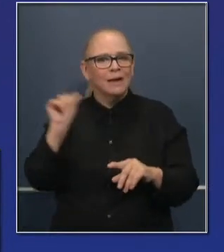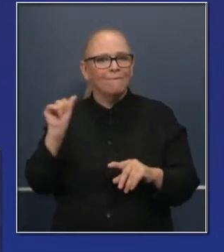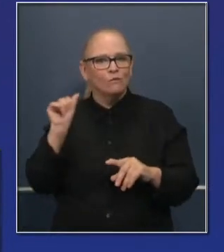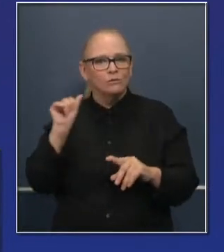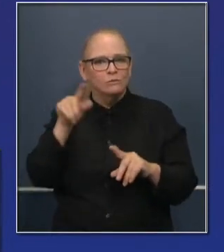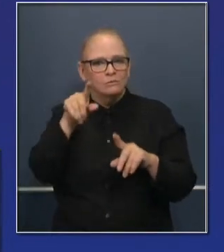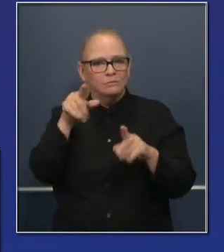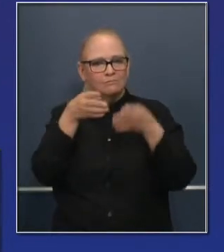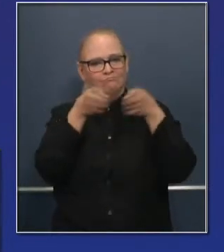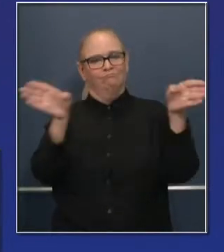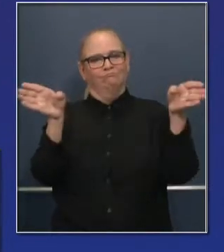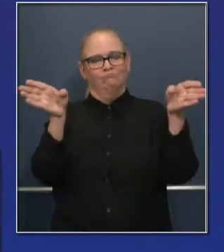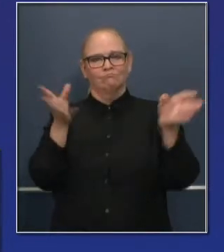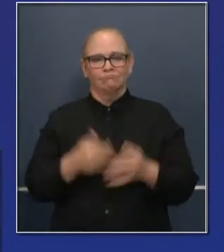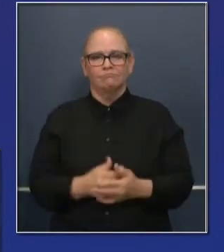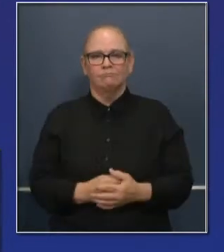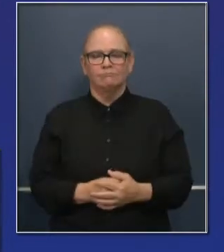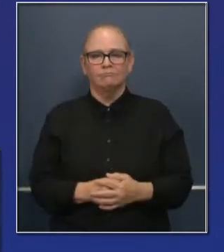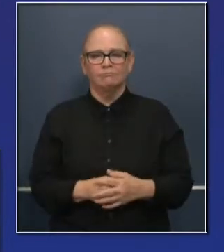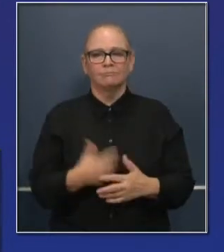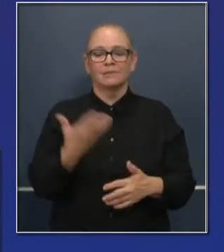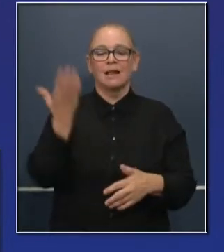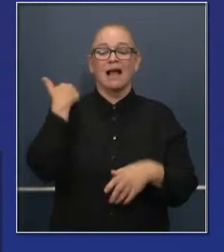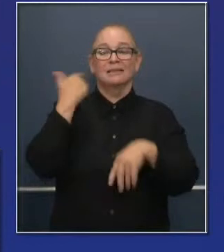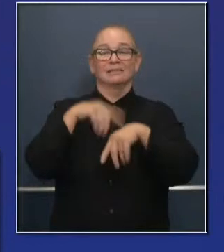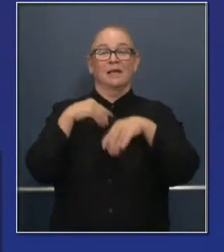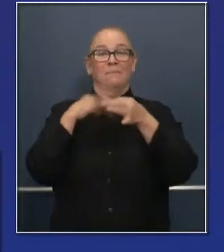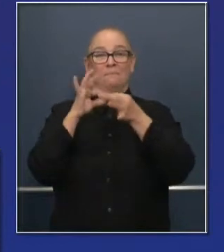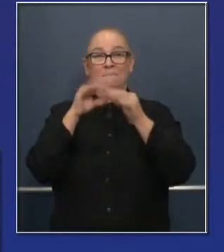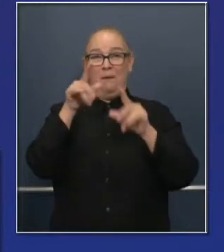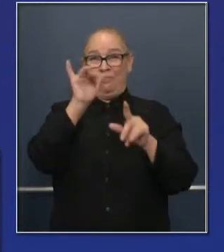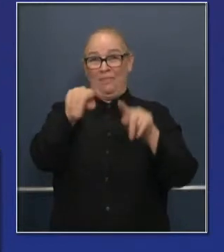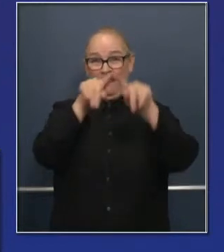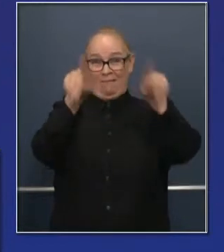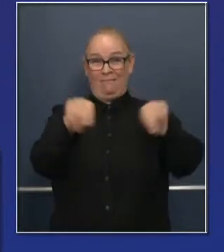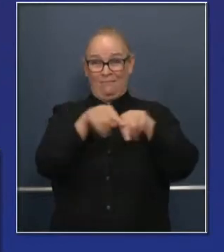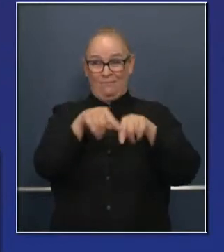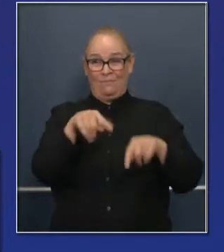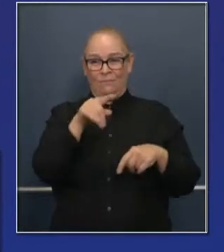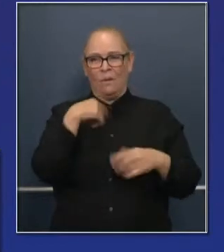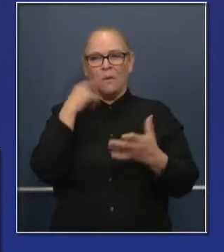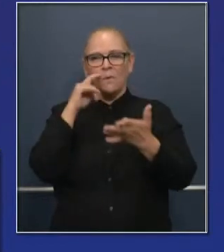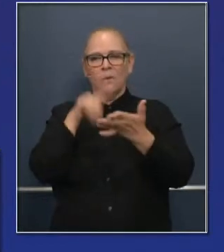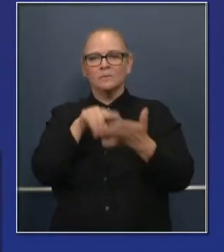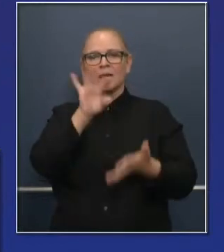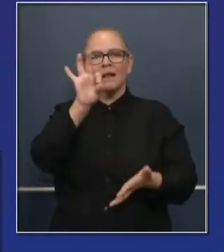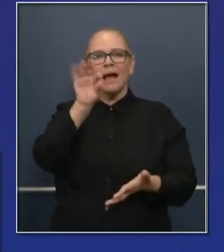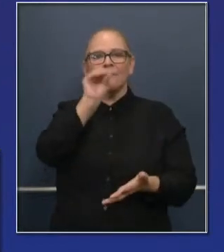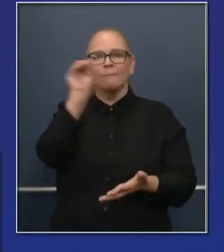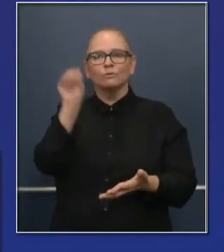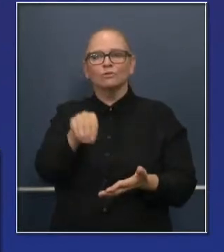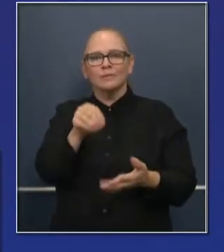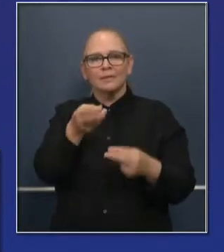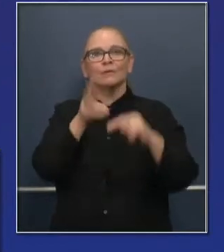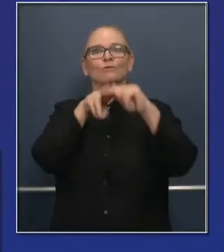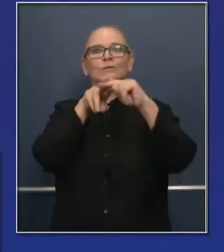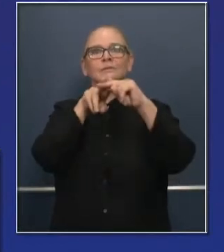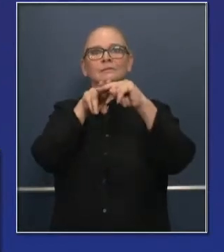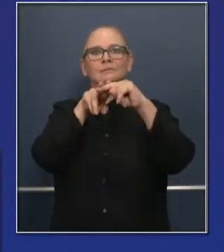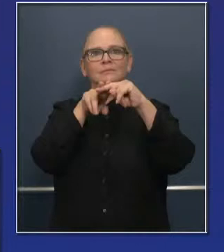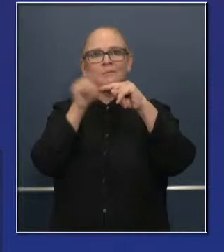The last time I shared slides with you, we had seen a 9% increase. Remember, it was as much